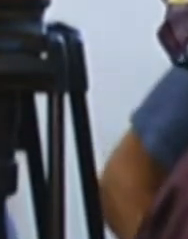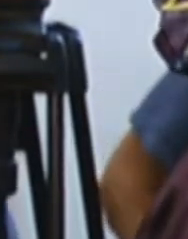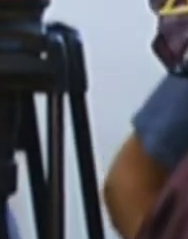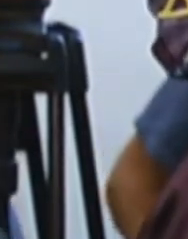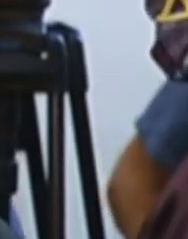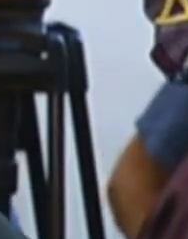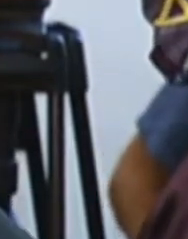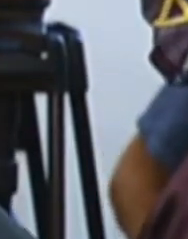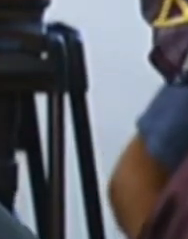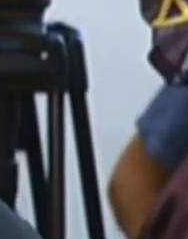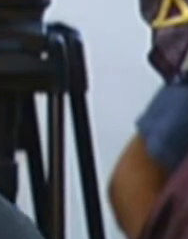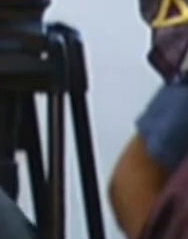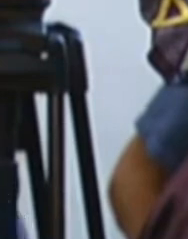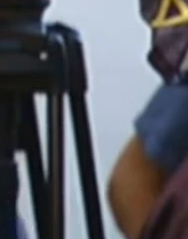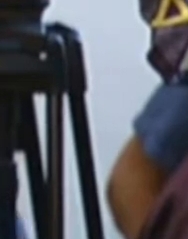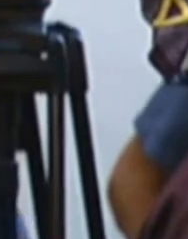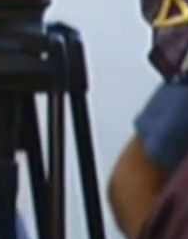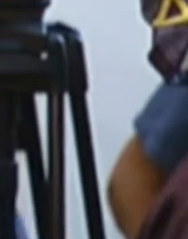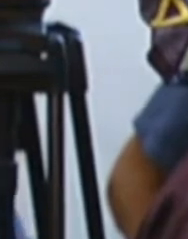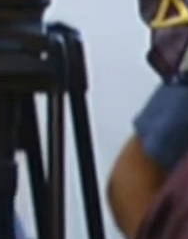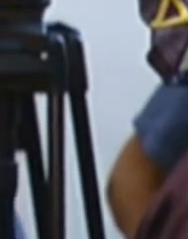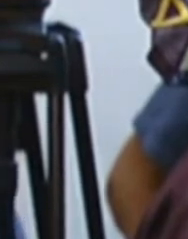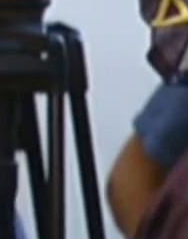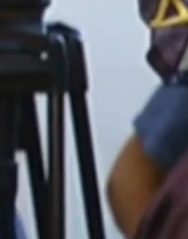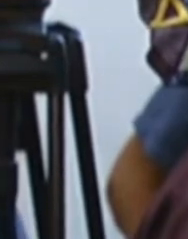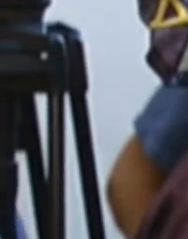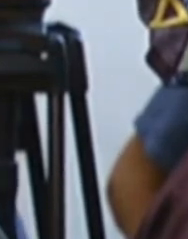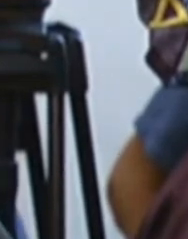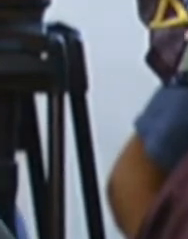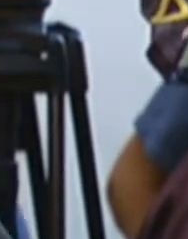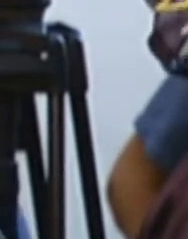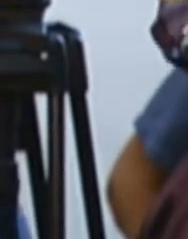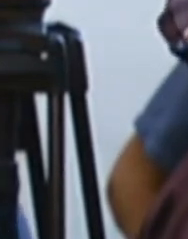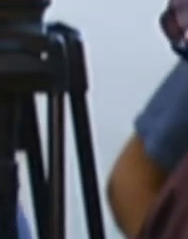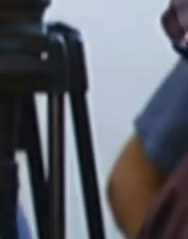incarcerating someone is prima facie